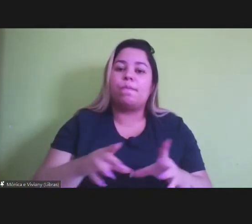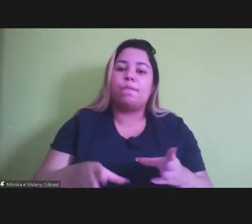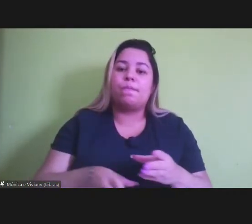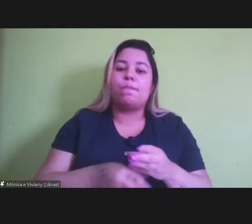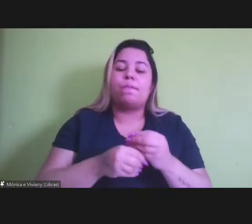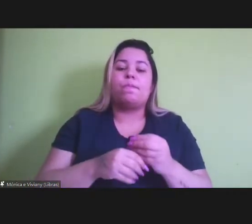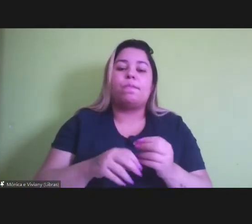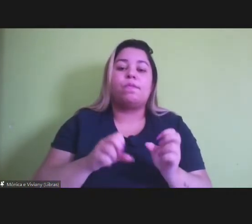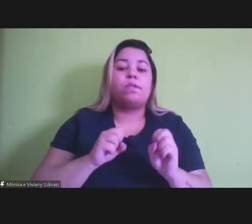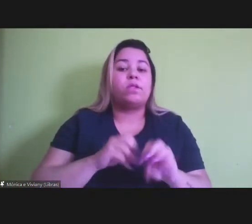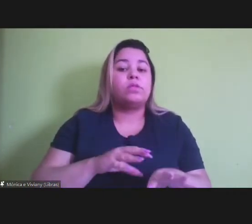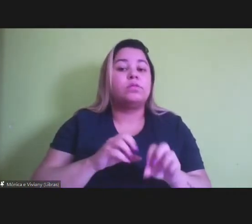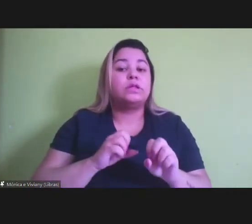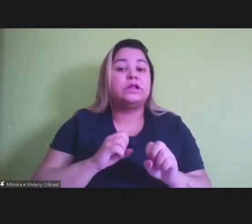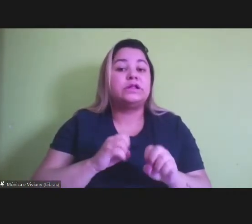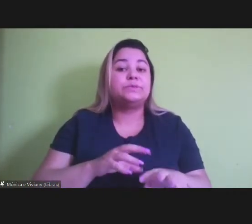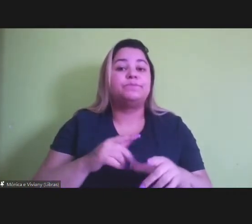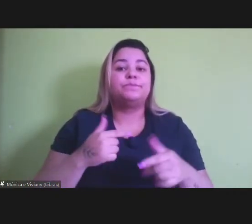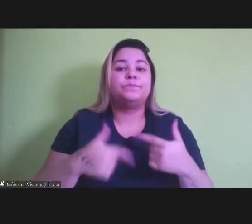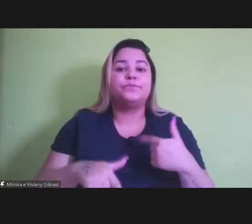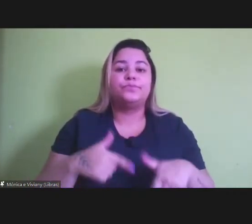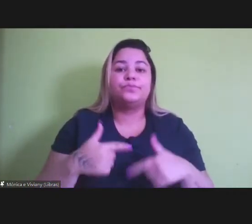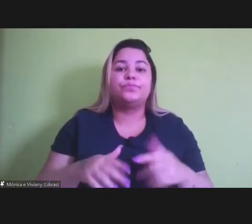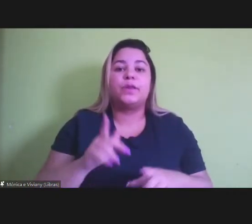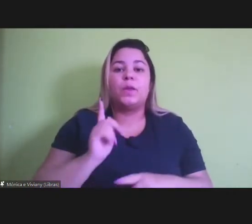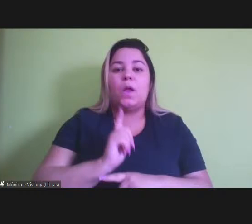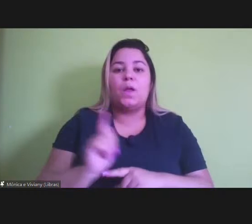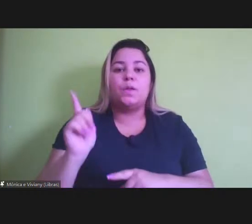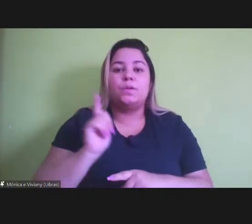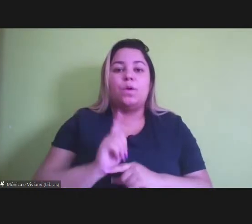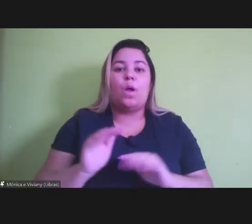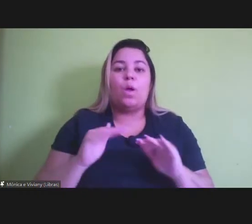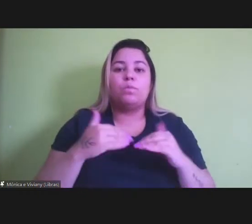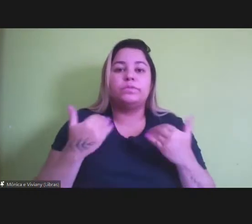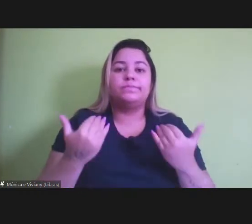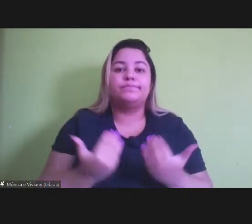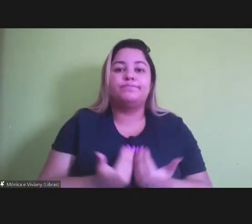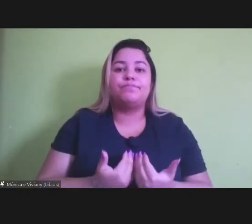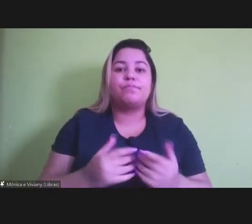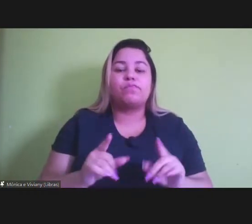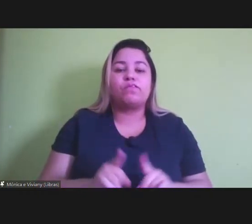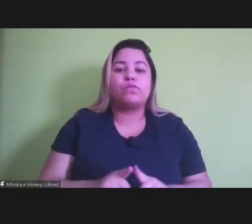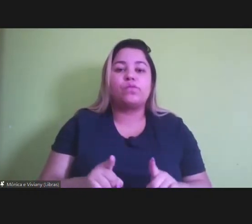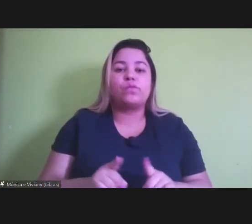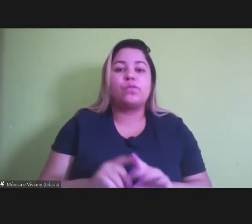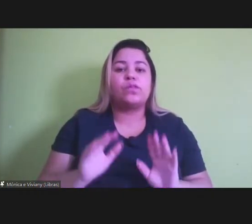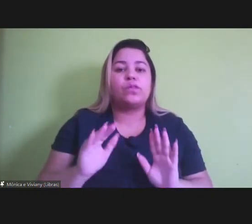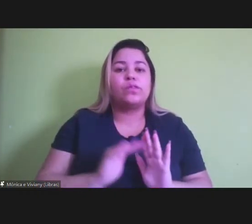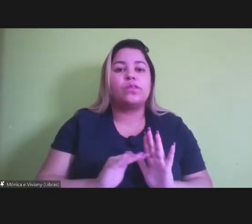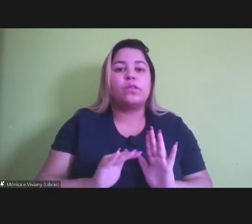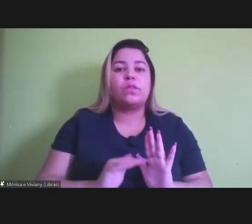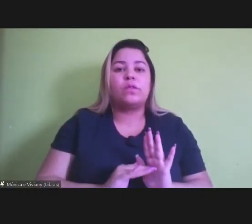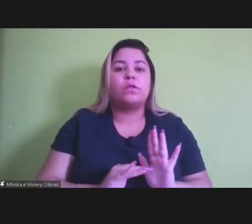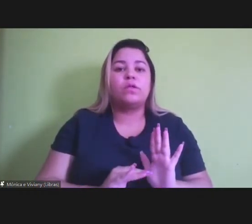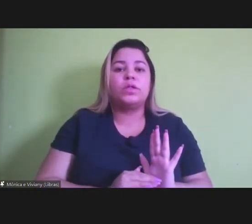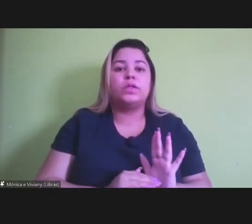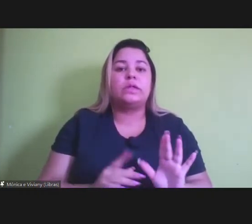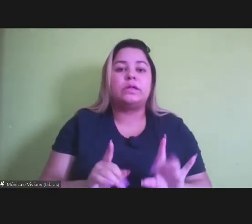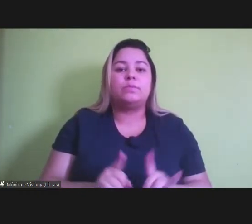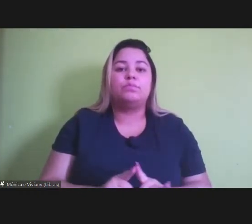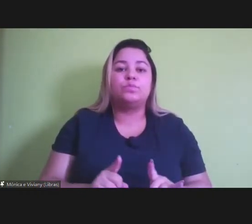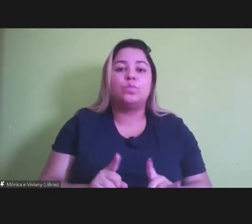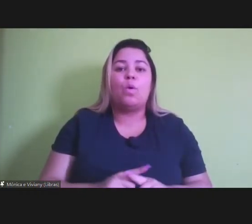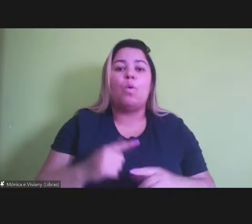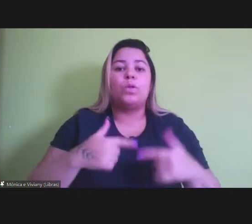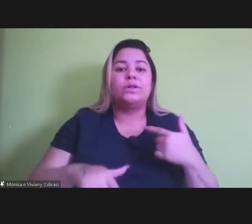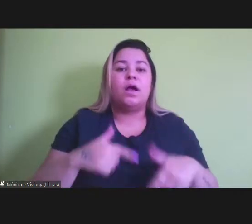to integrate teaching services, management, and community beyond formulating the guidelines